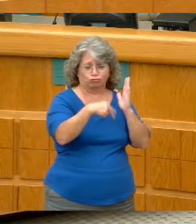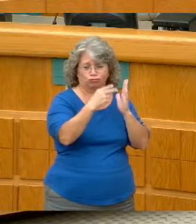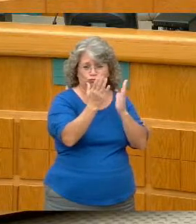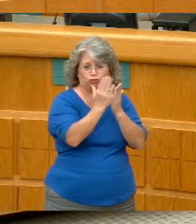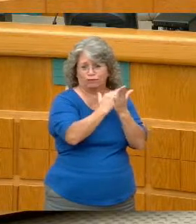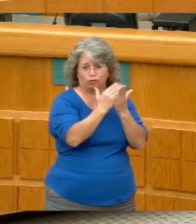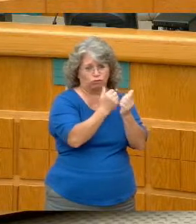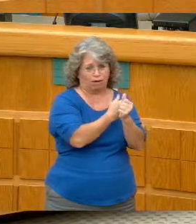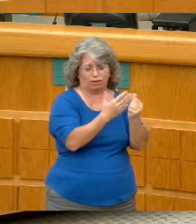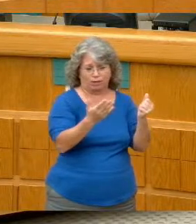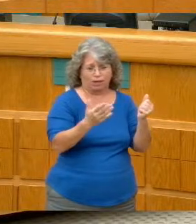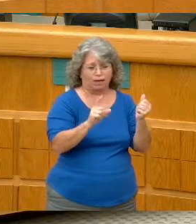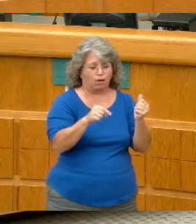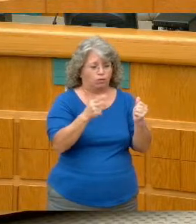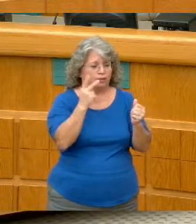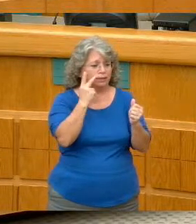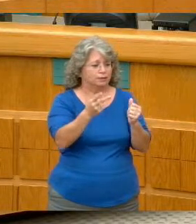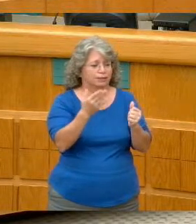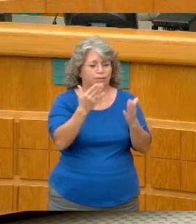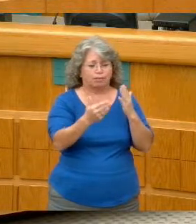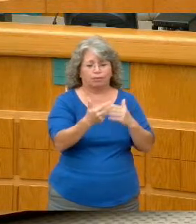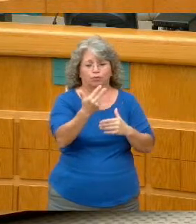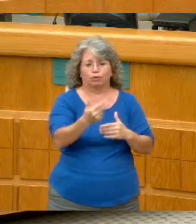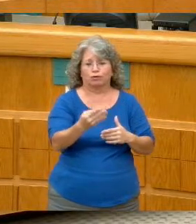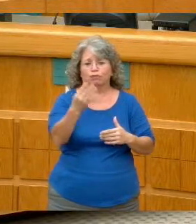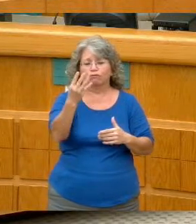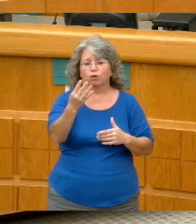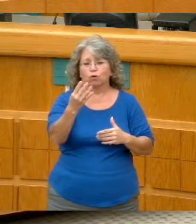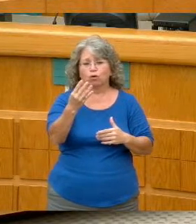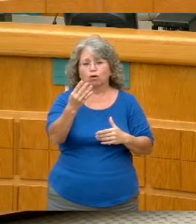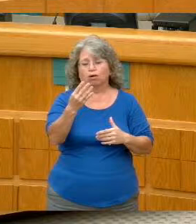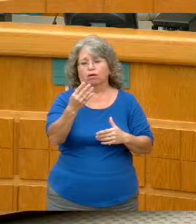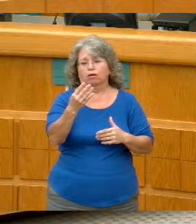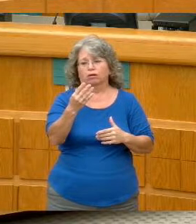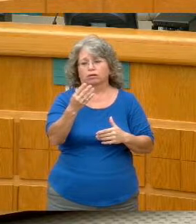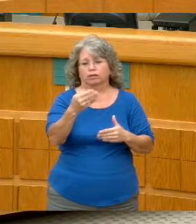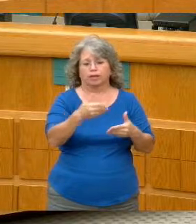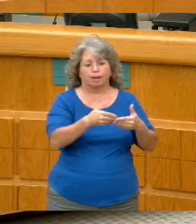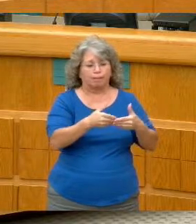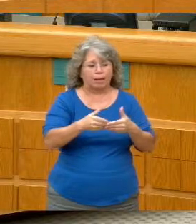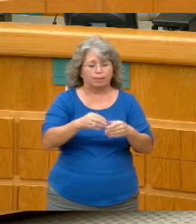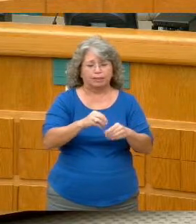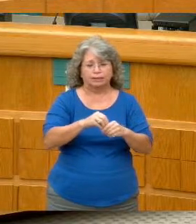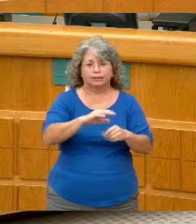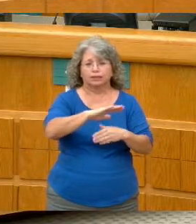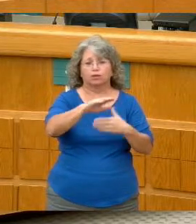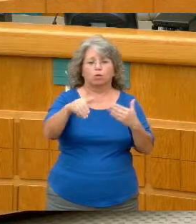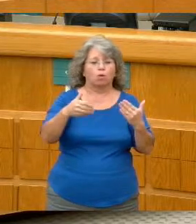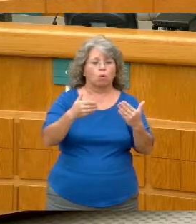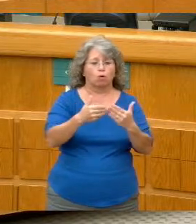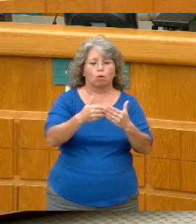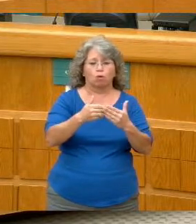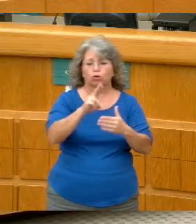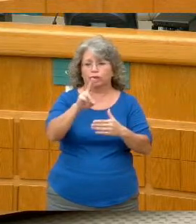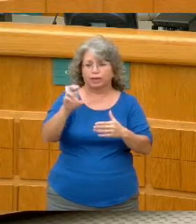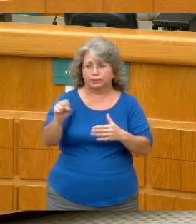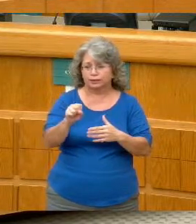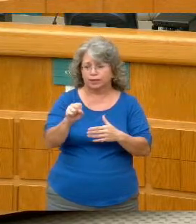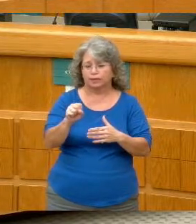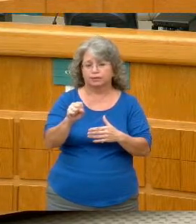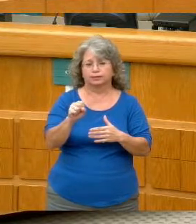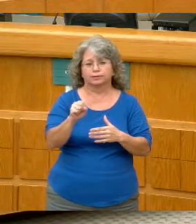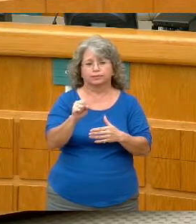here. I could see only maybe 3 or 4 instances in the United States about 6 weeks old babies